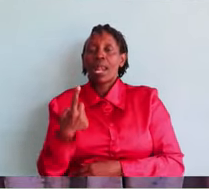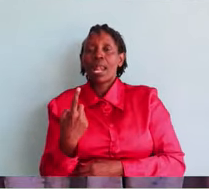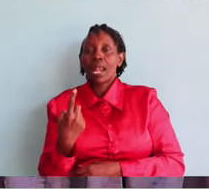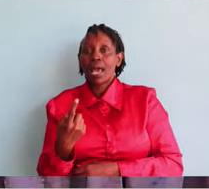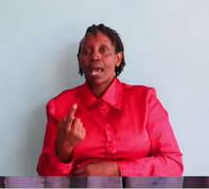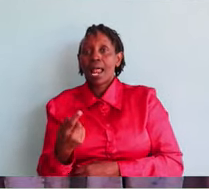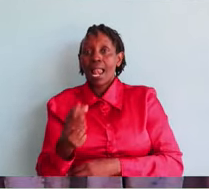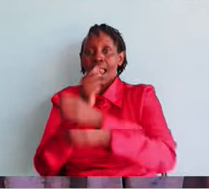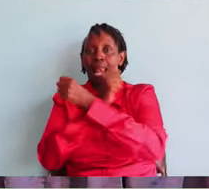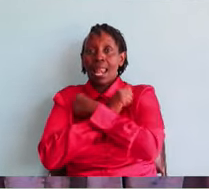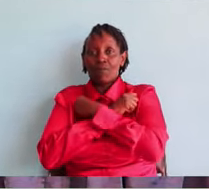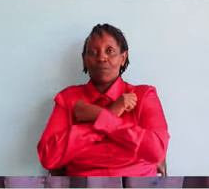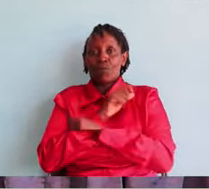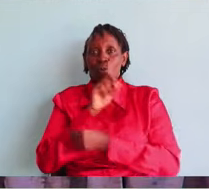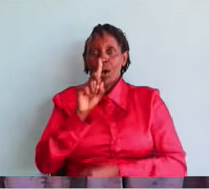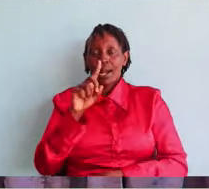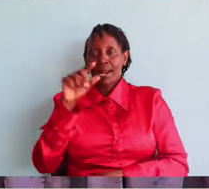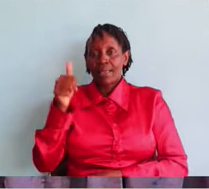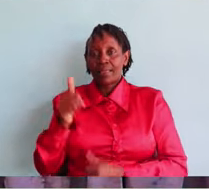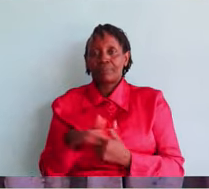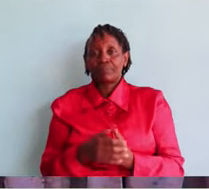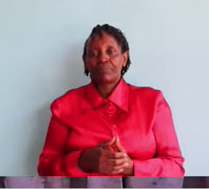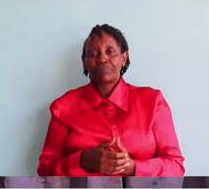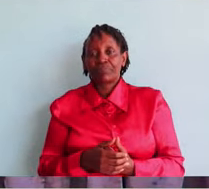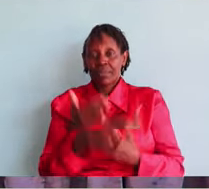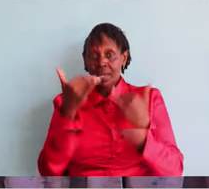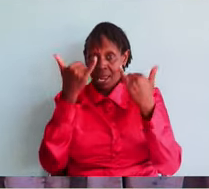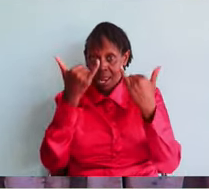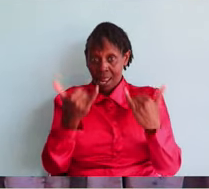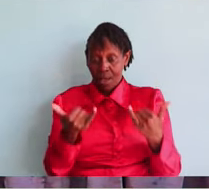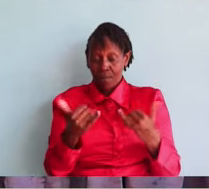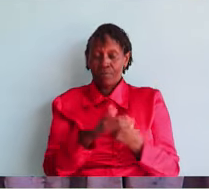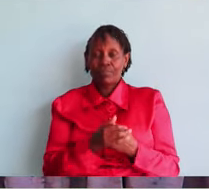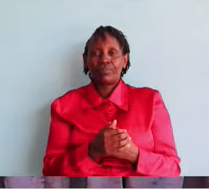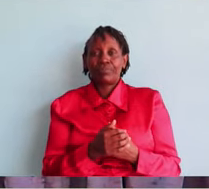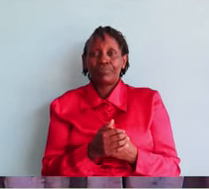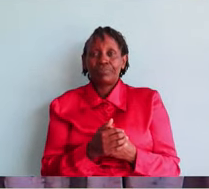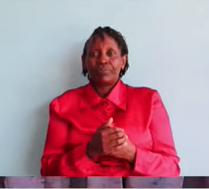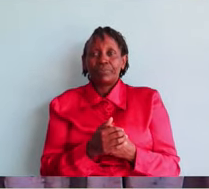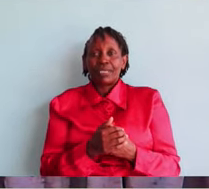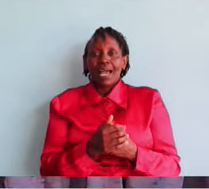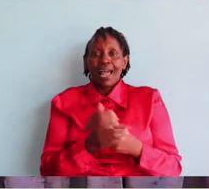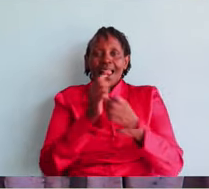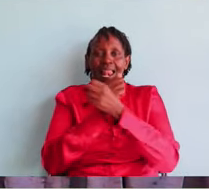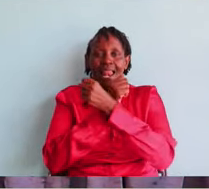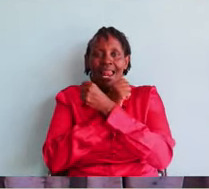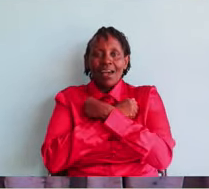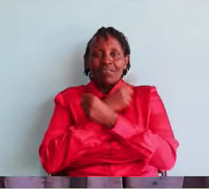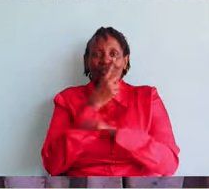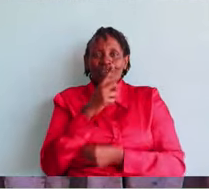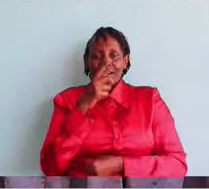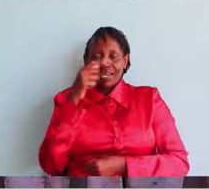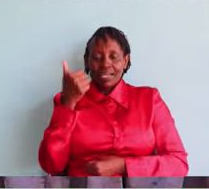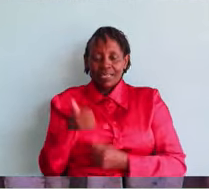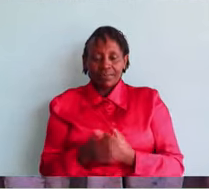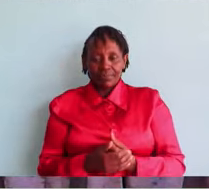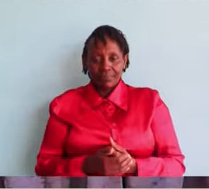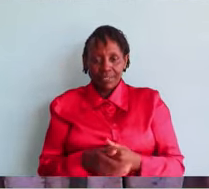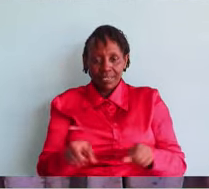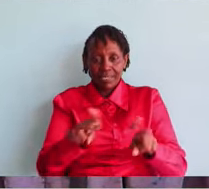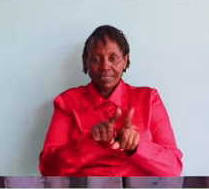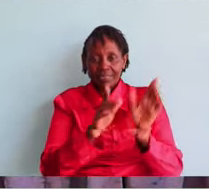may love one another. Now, of course, loving each other and being one as